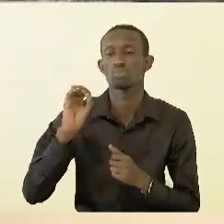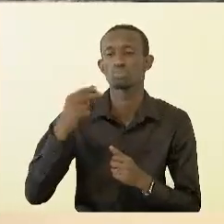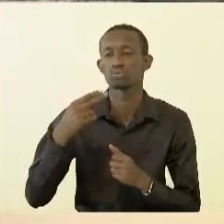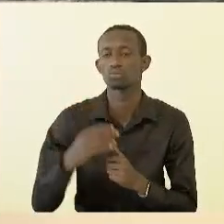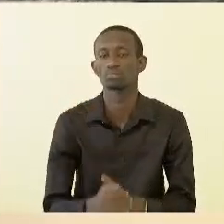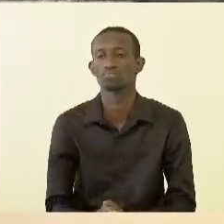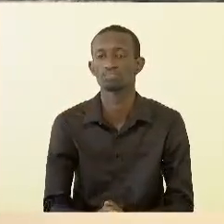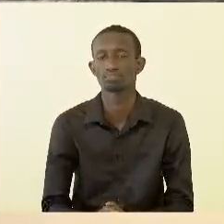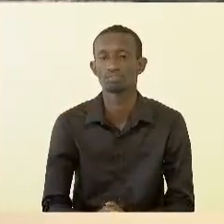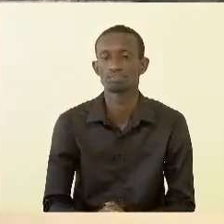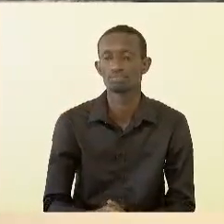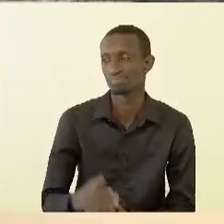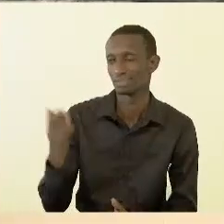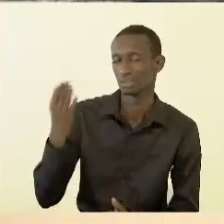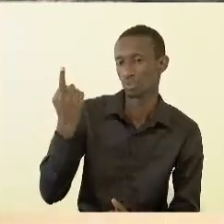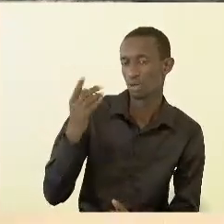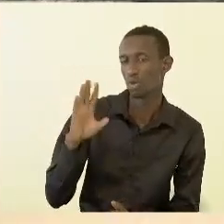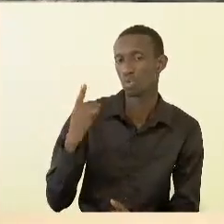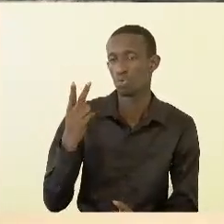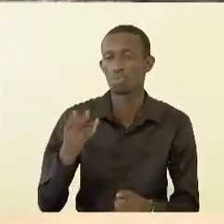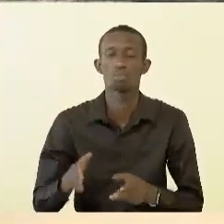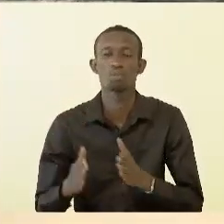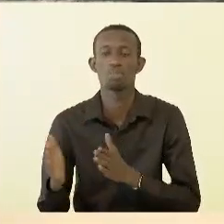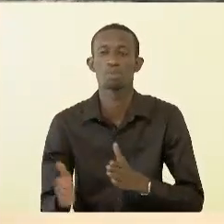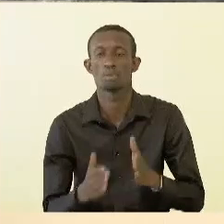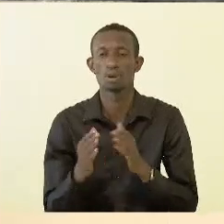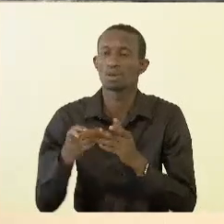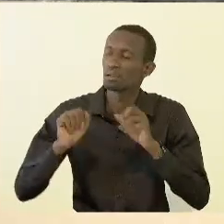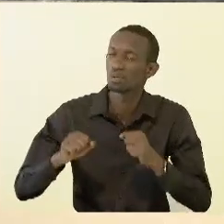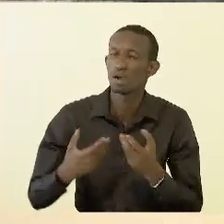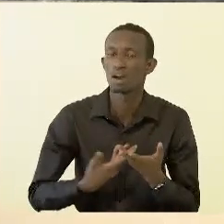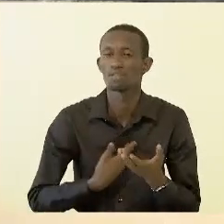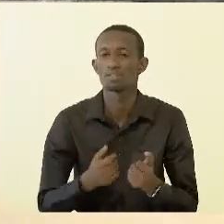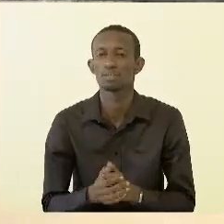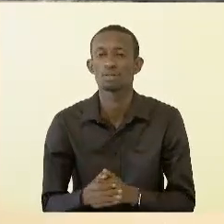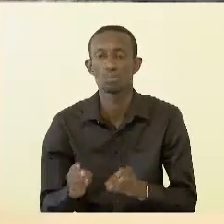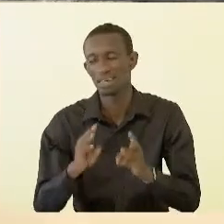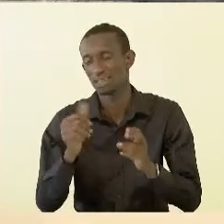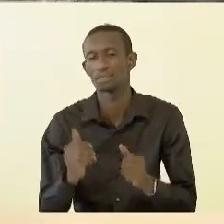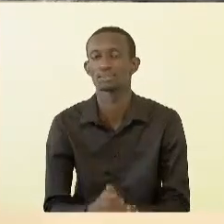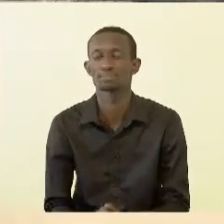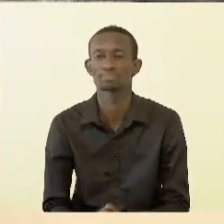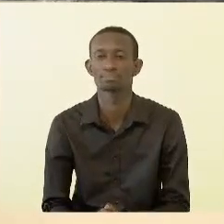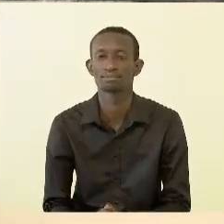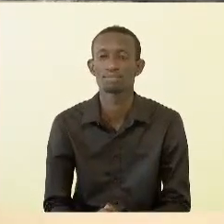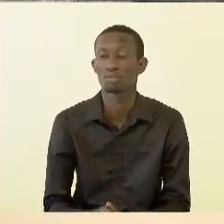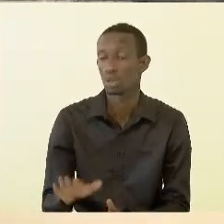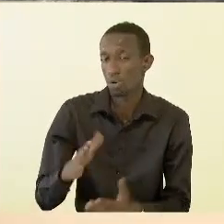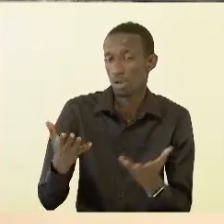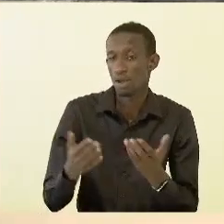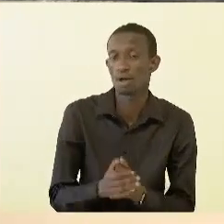hydroxide. So this one way of preparing this. Or you may have some other methods where